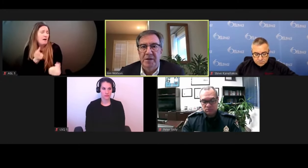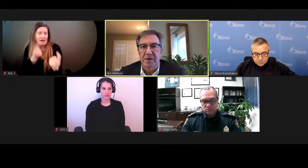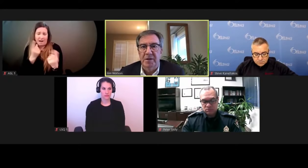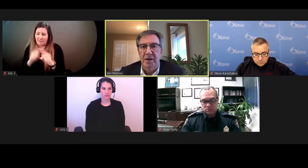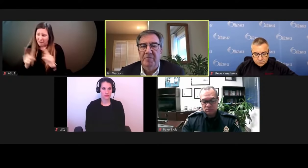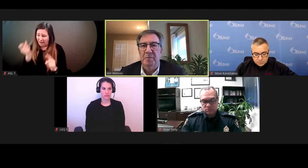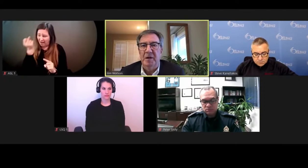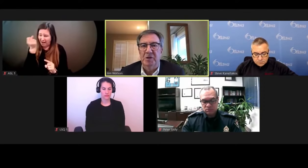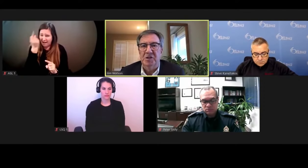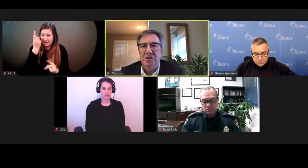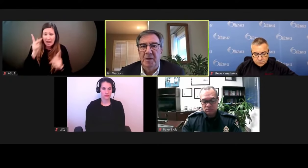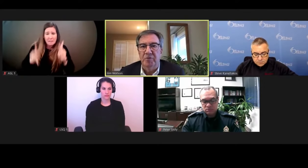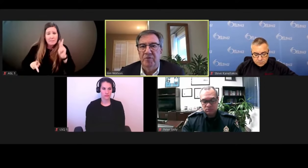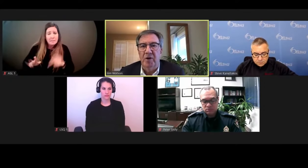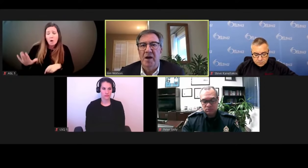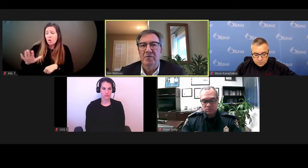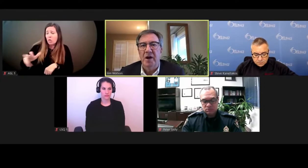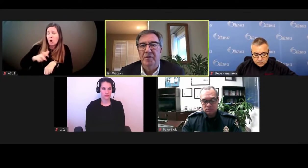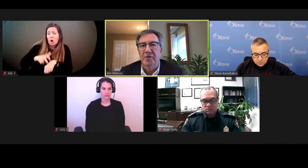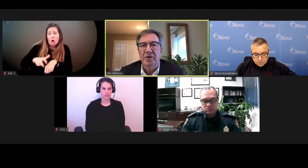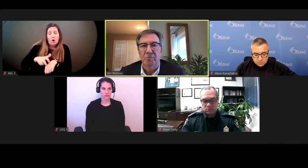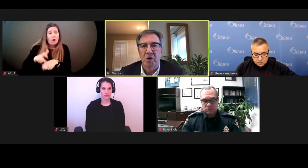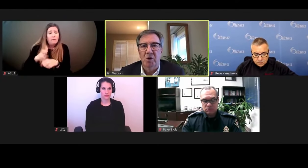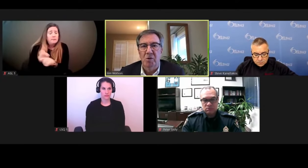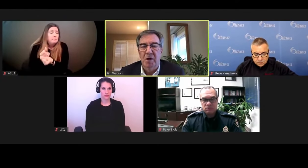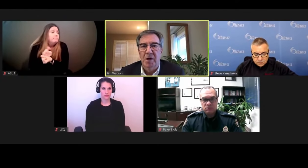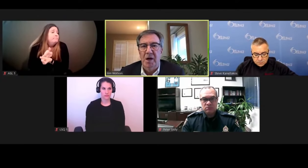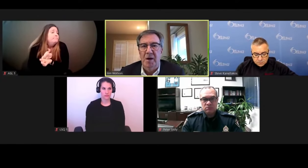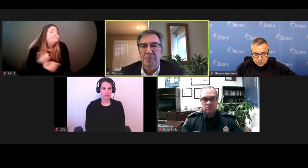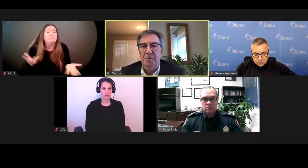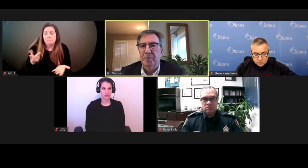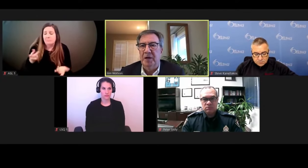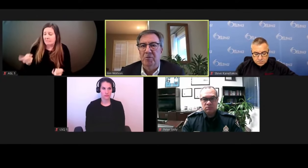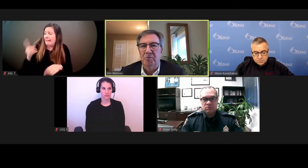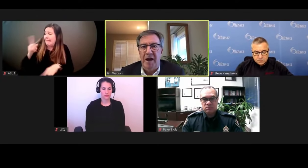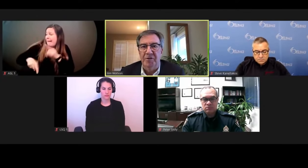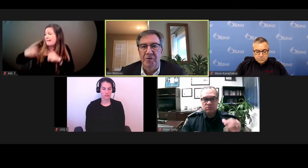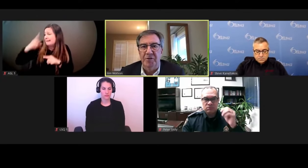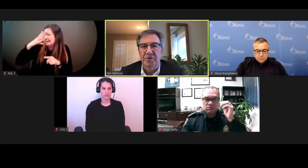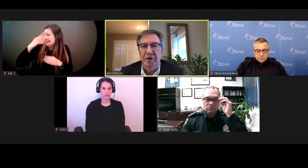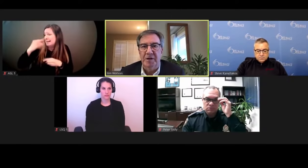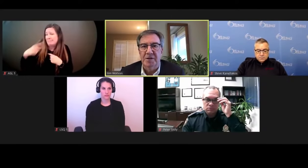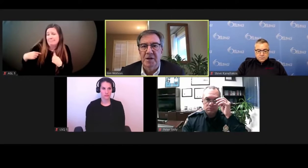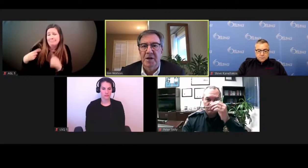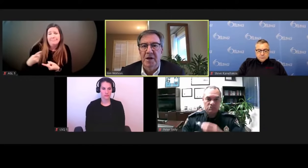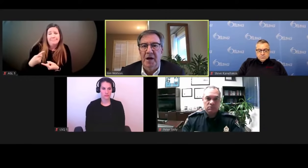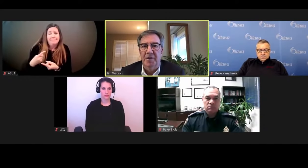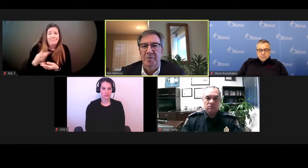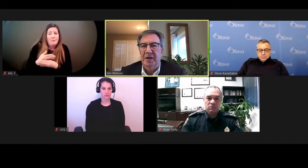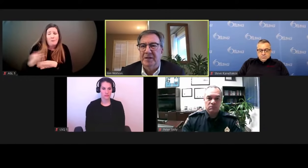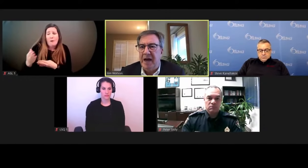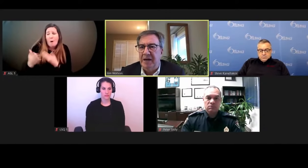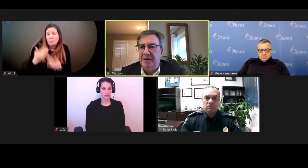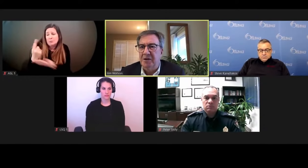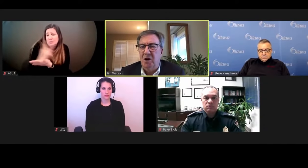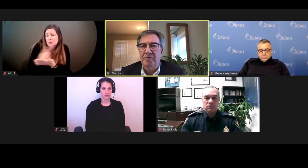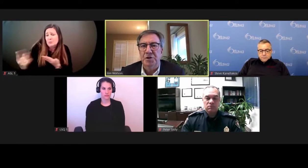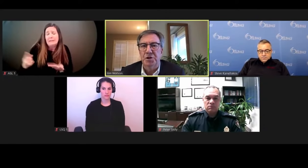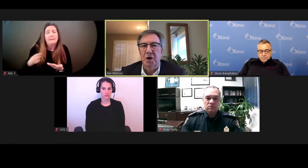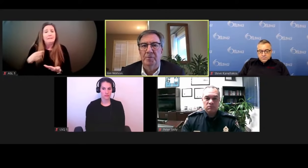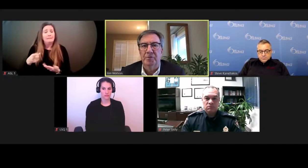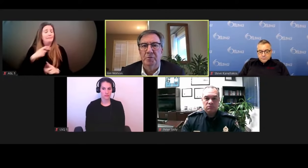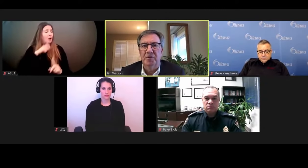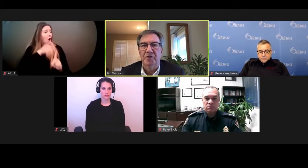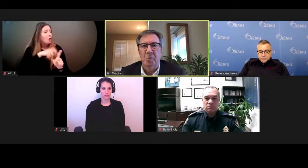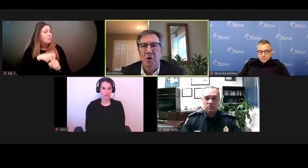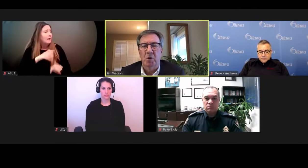frayed. They haven't been able to sleep for 5 nights in a row. People are being harassed on the street. They're being attacked in coffee